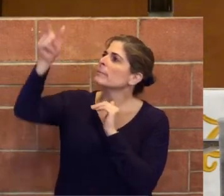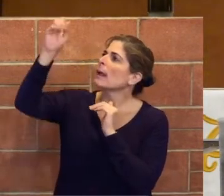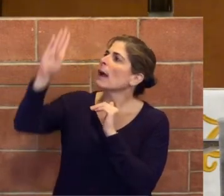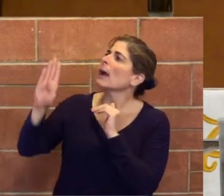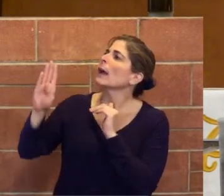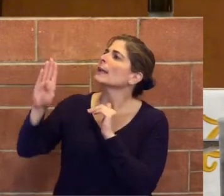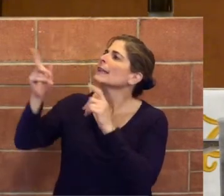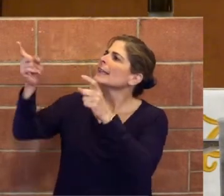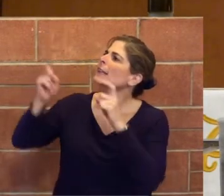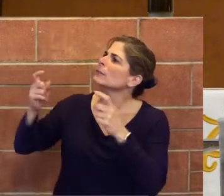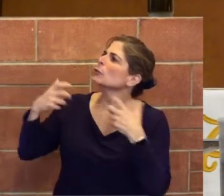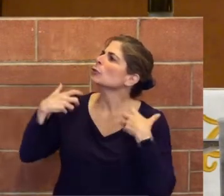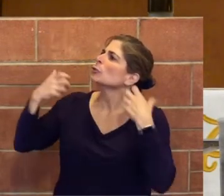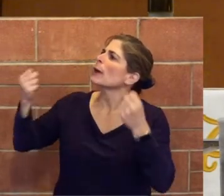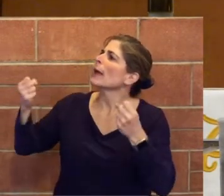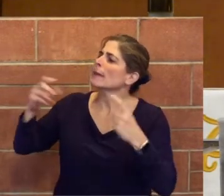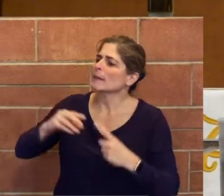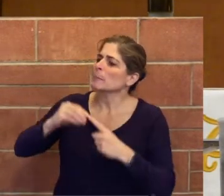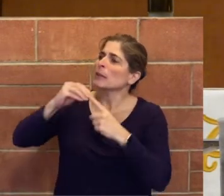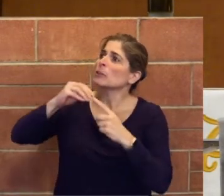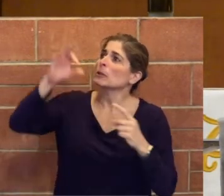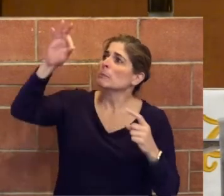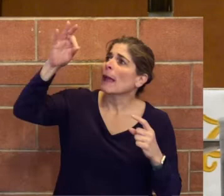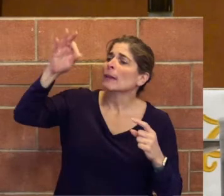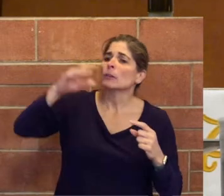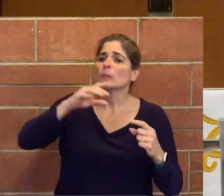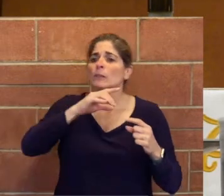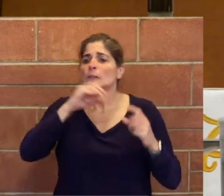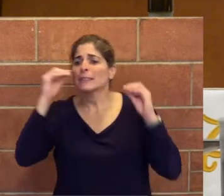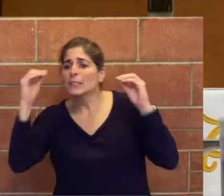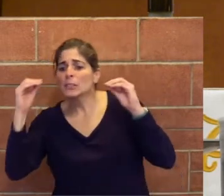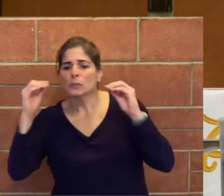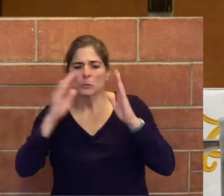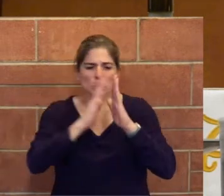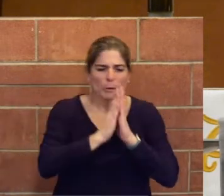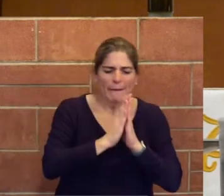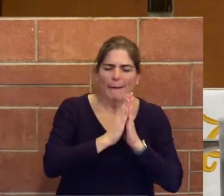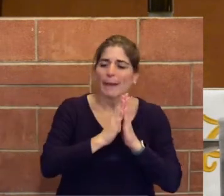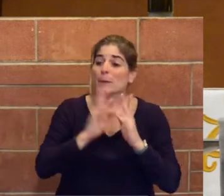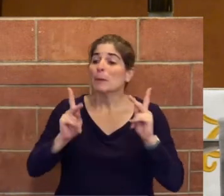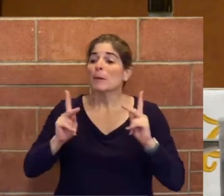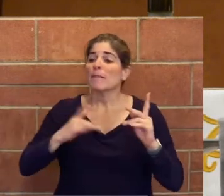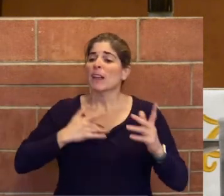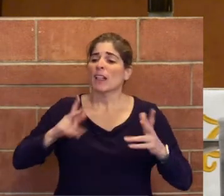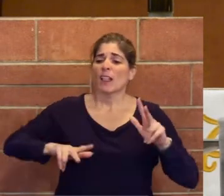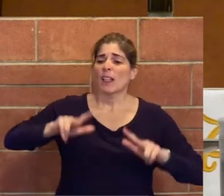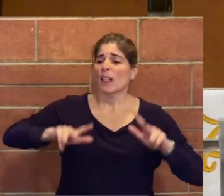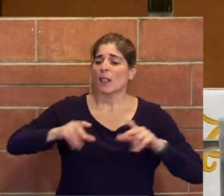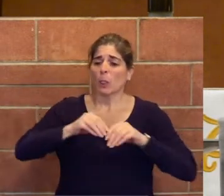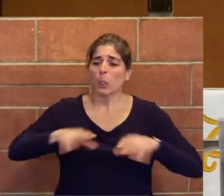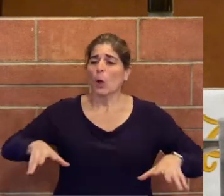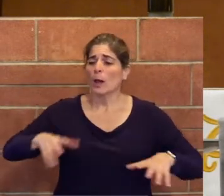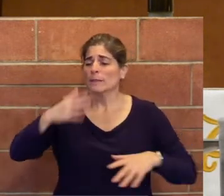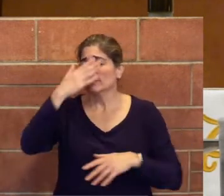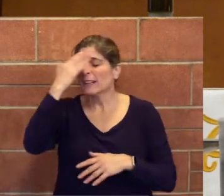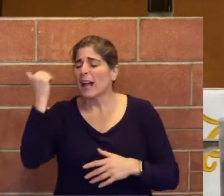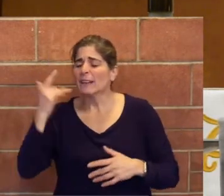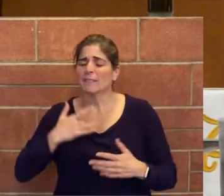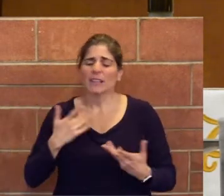Shepherding God, strengthen those who preach, teach, and pray, those who seek the lost and remember the